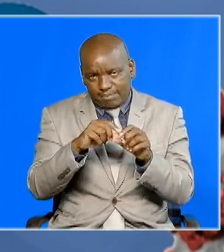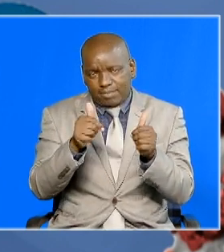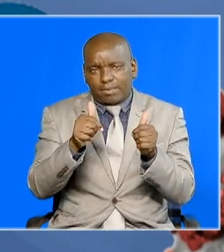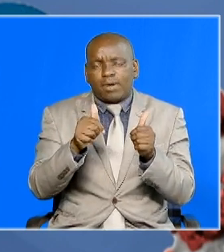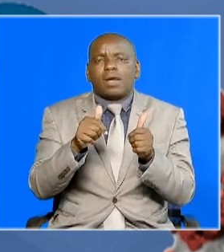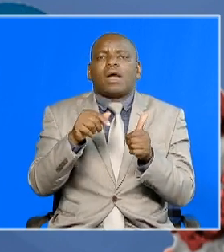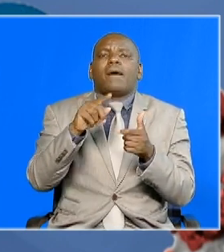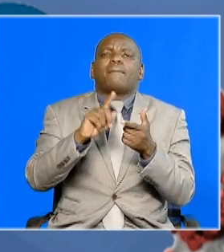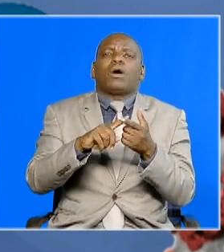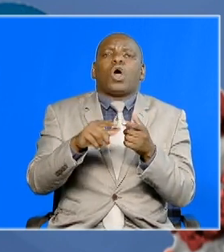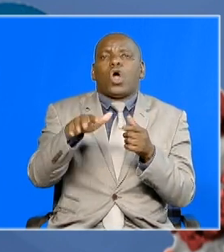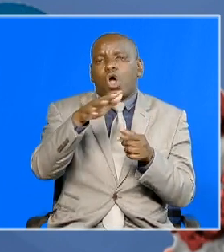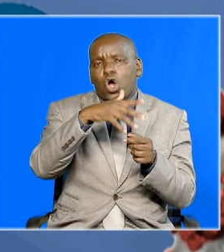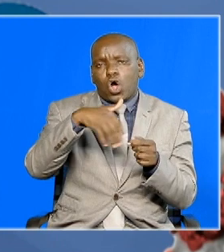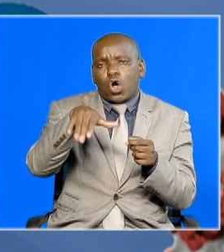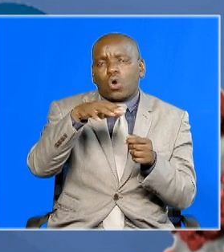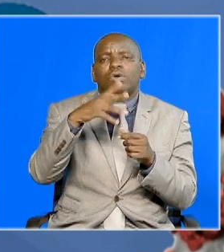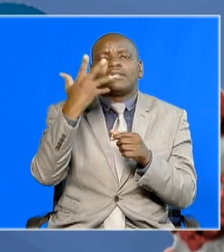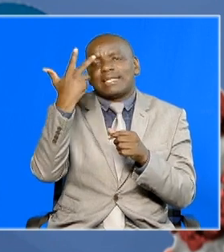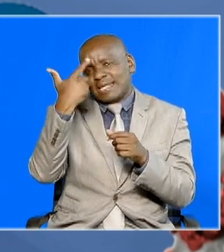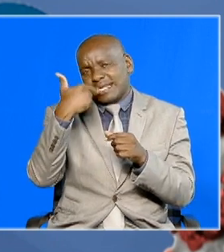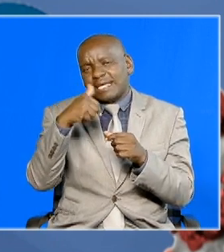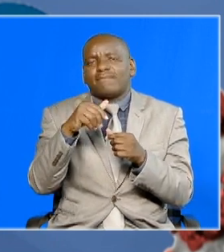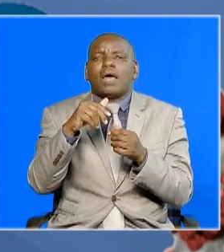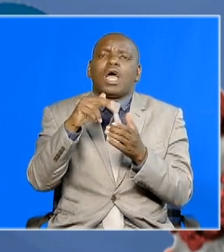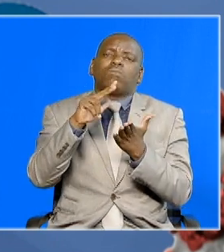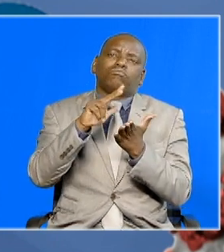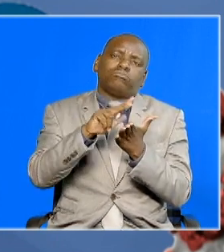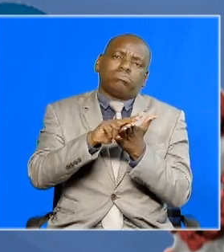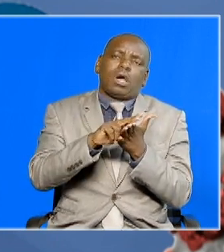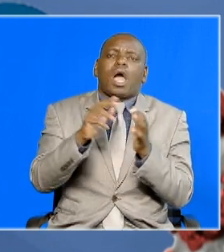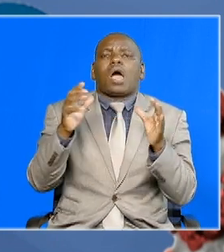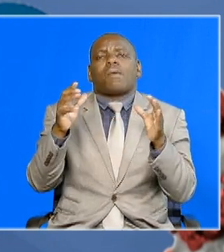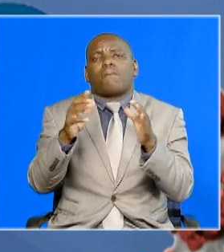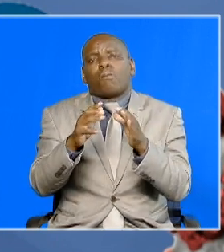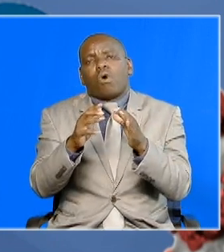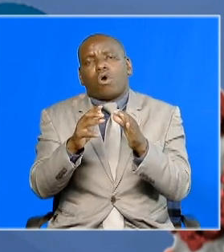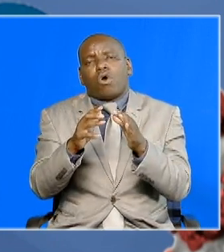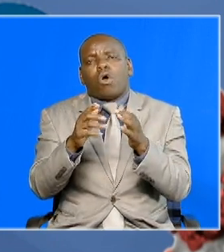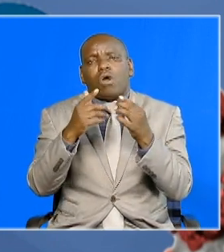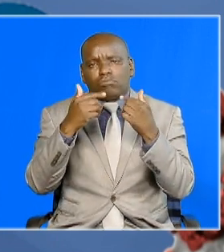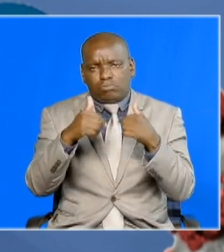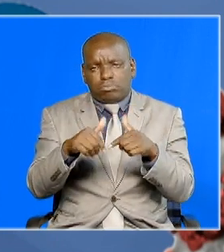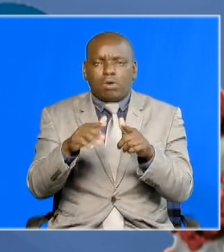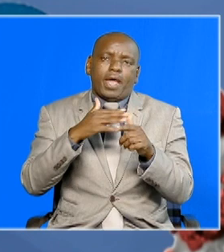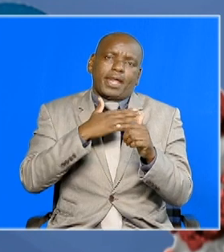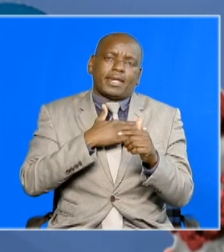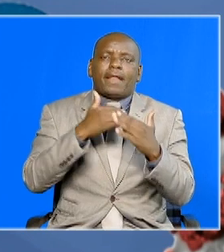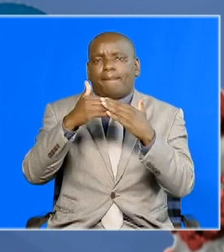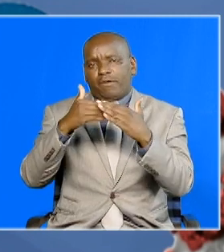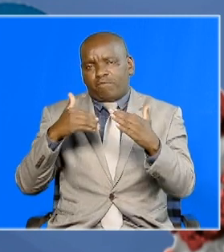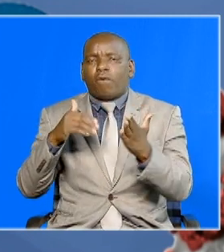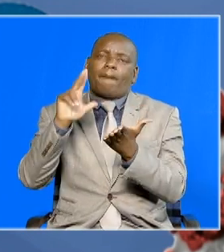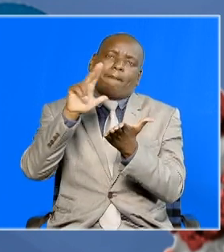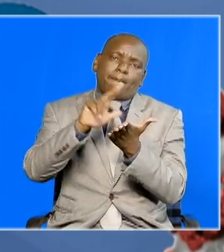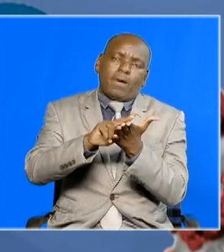not be possible to have all the data that regulatory bodies would normally need before